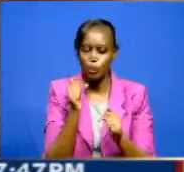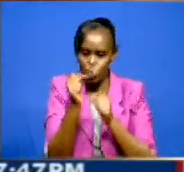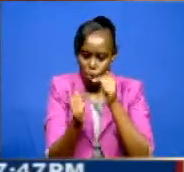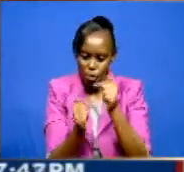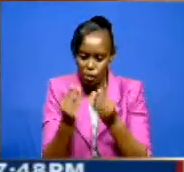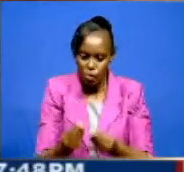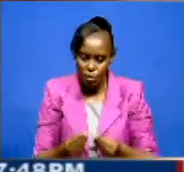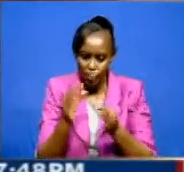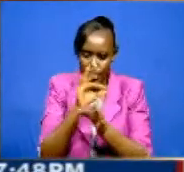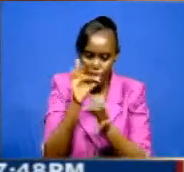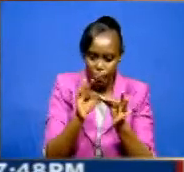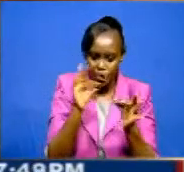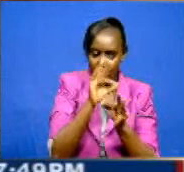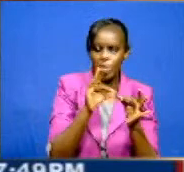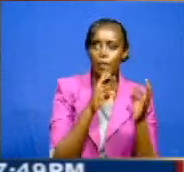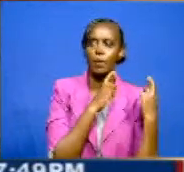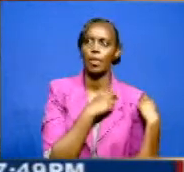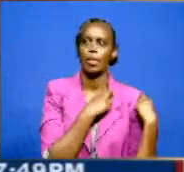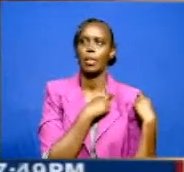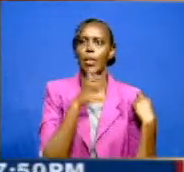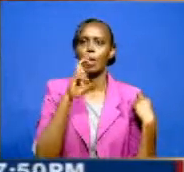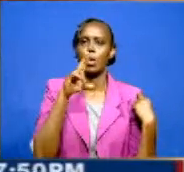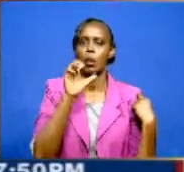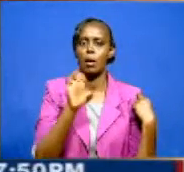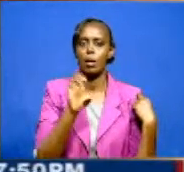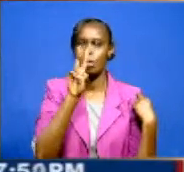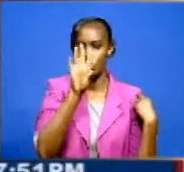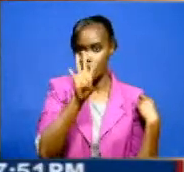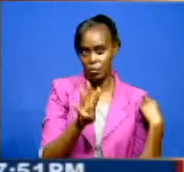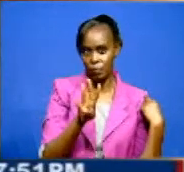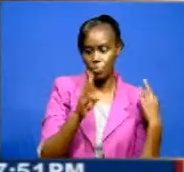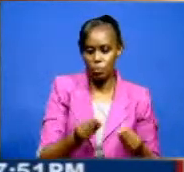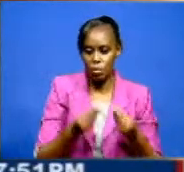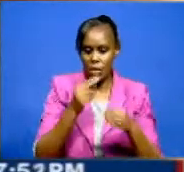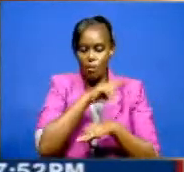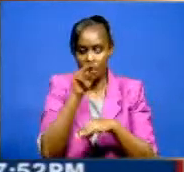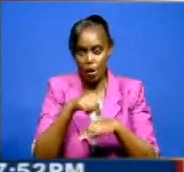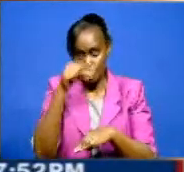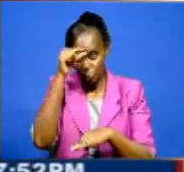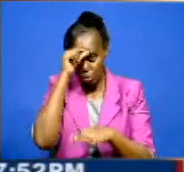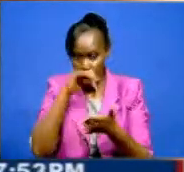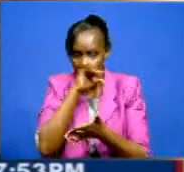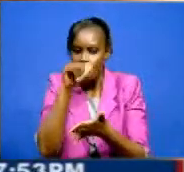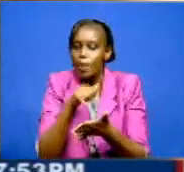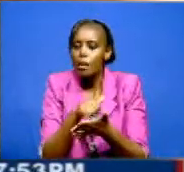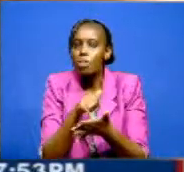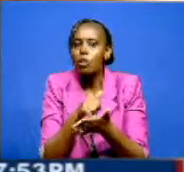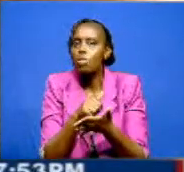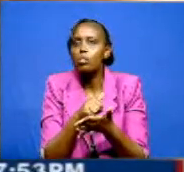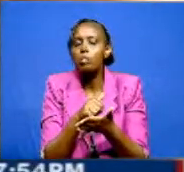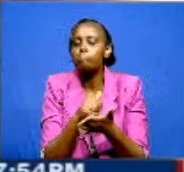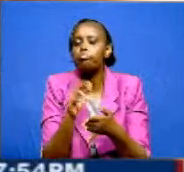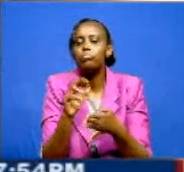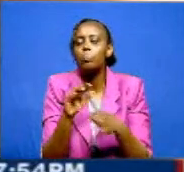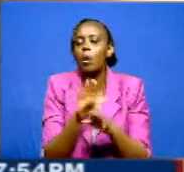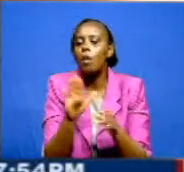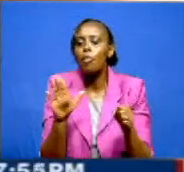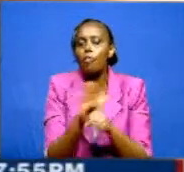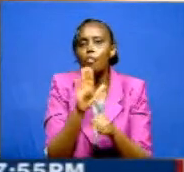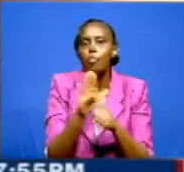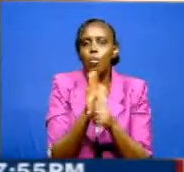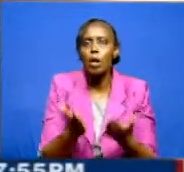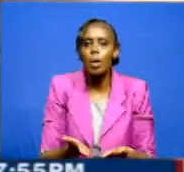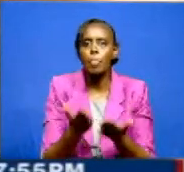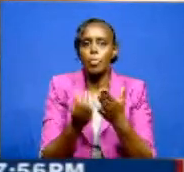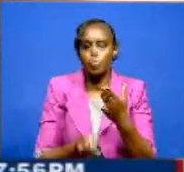give specific responsibilities in Clause 4 to the national governments, including overall measures to overall improve the